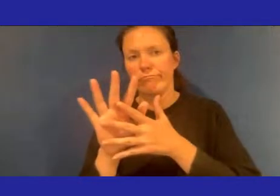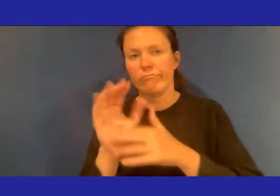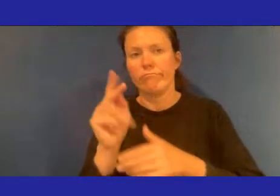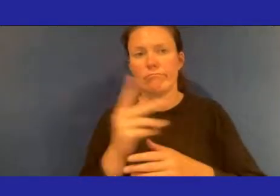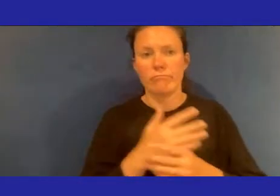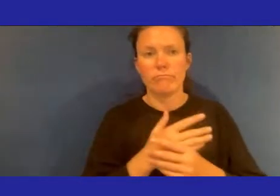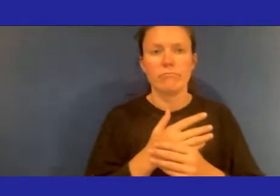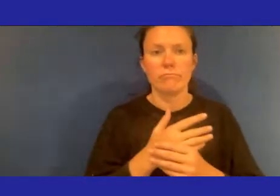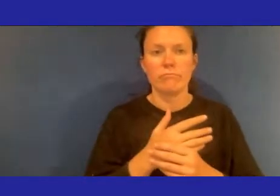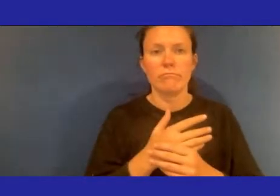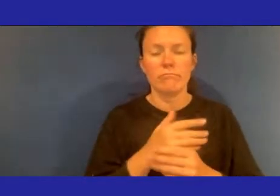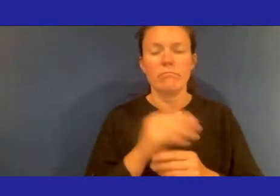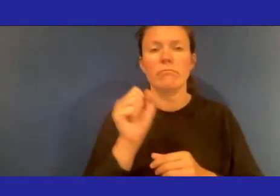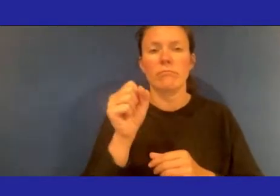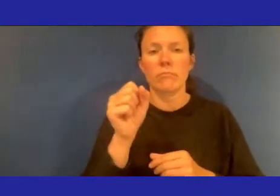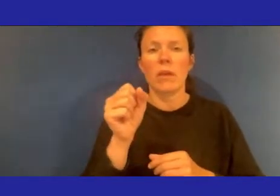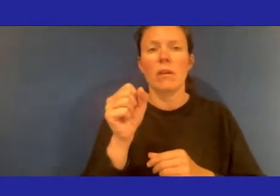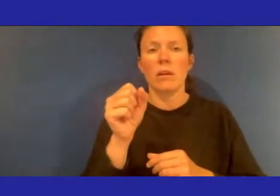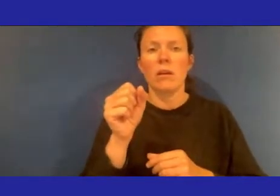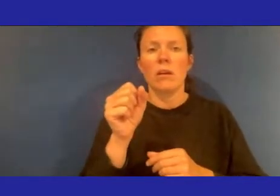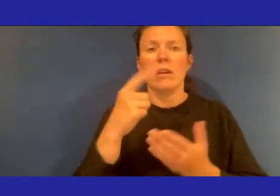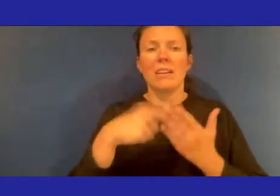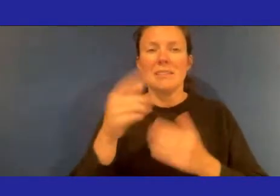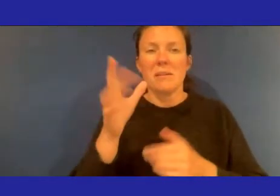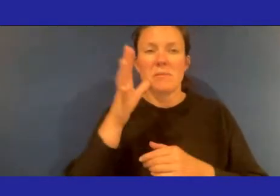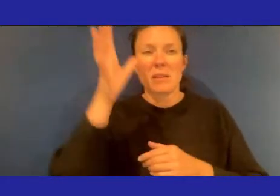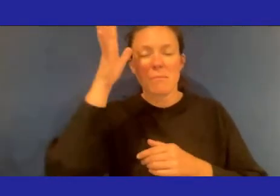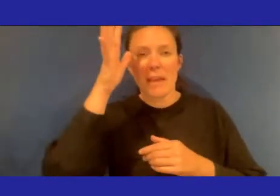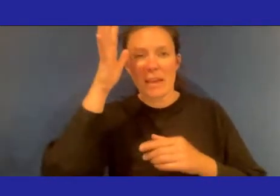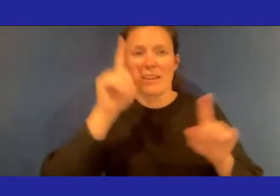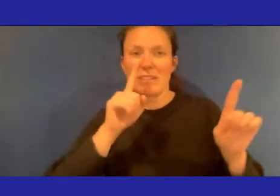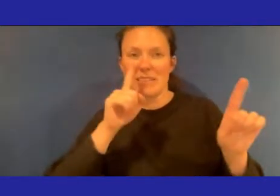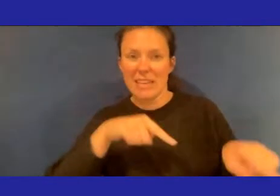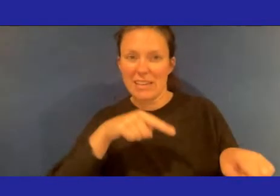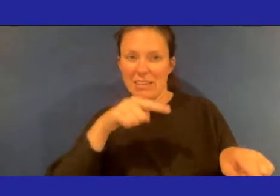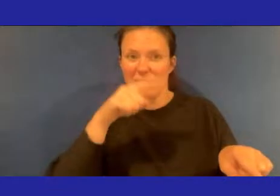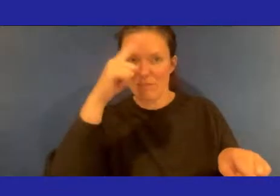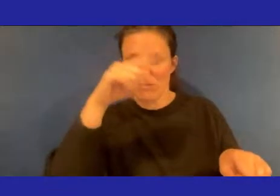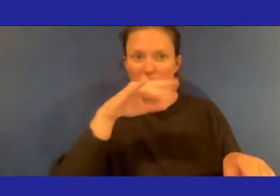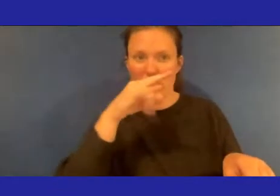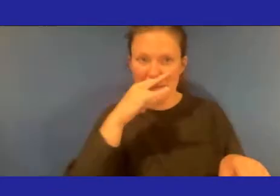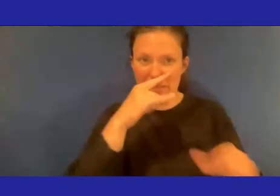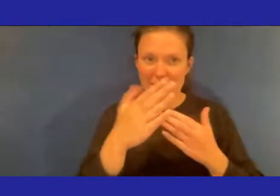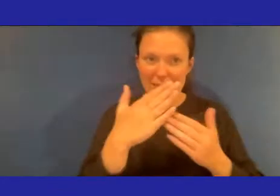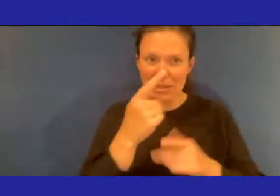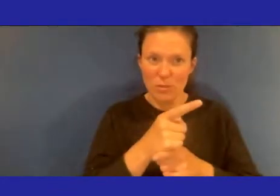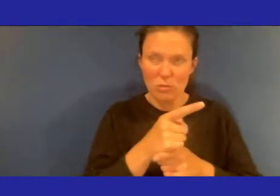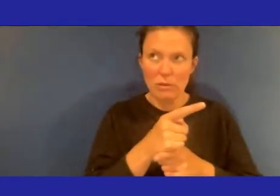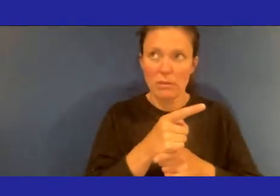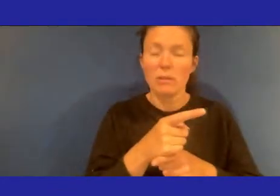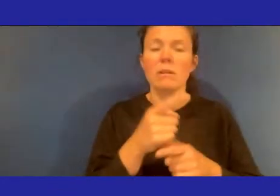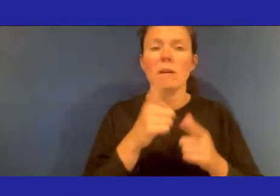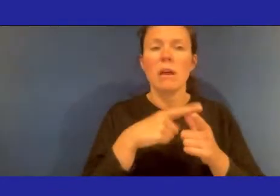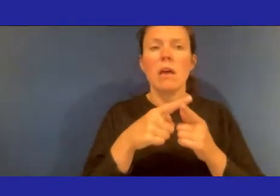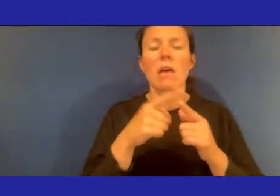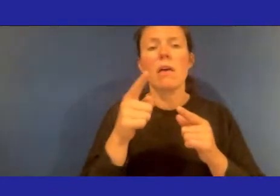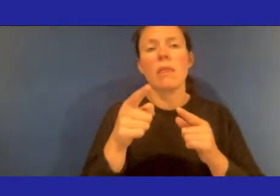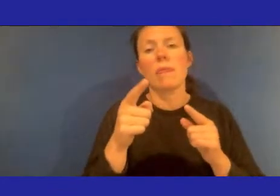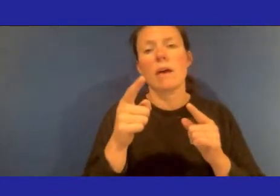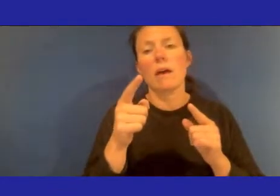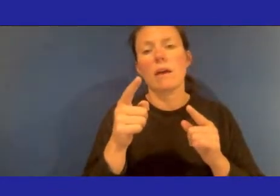the parents would answer for the child anyway, right? And then assessing